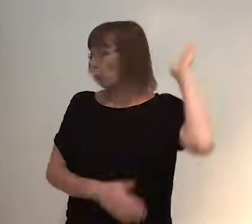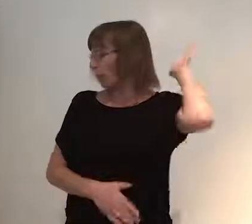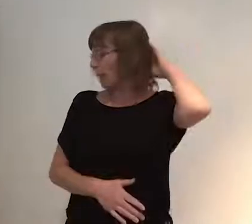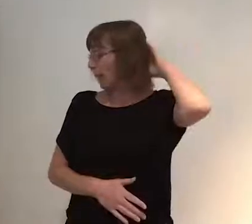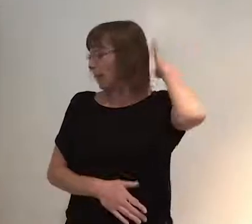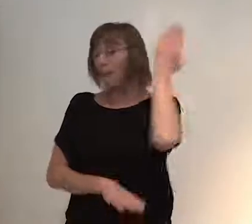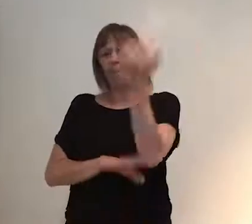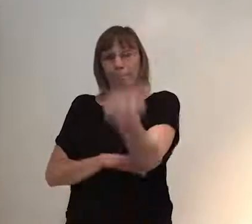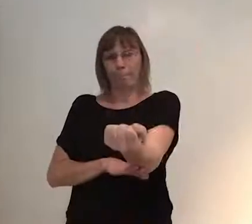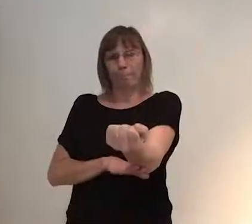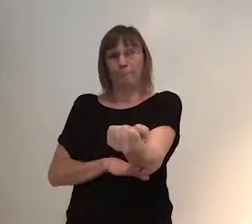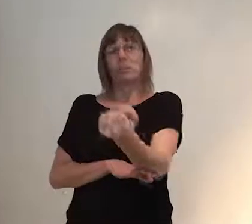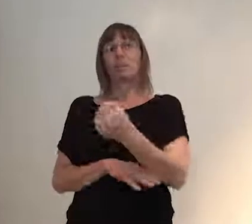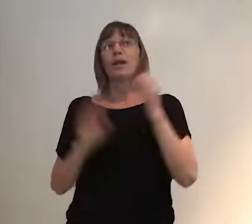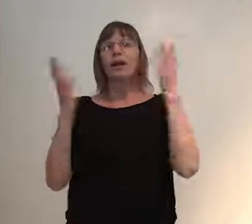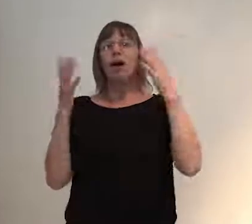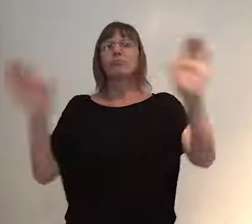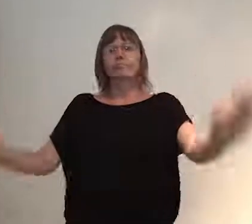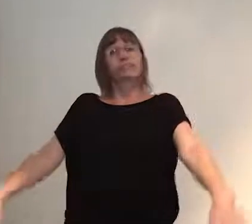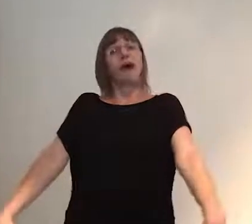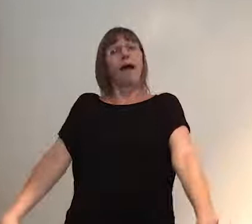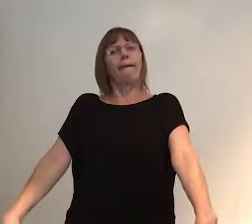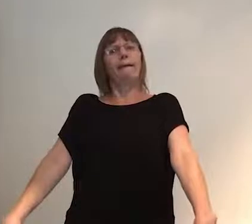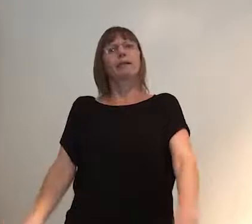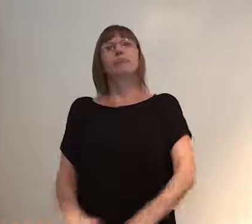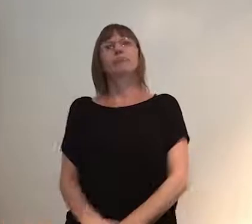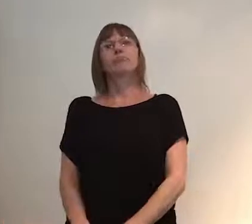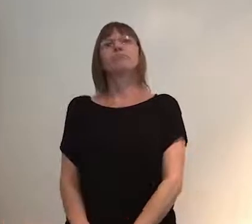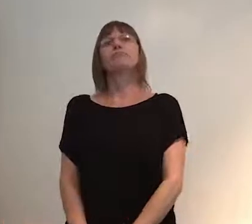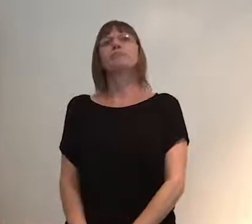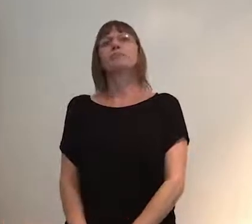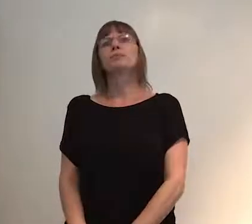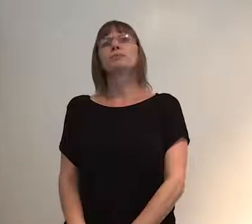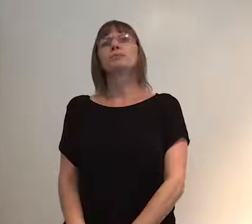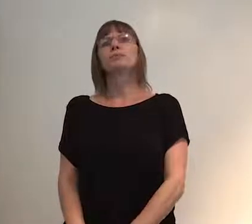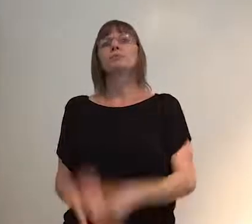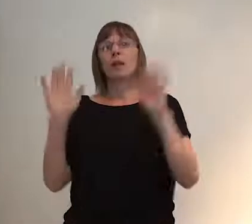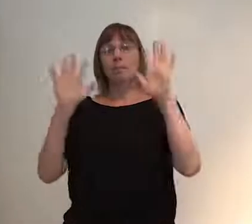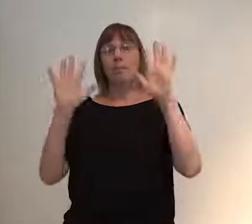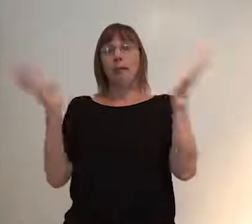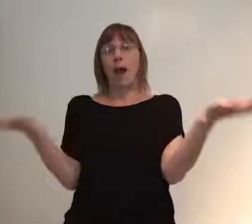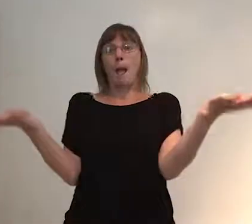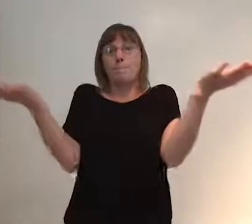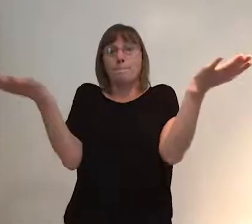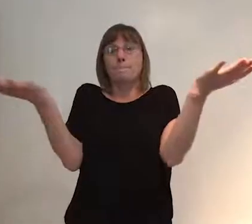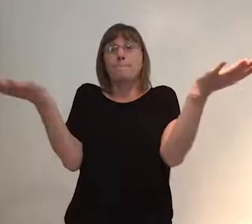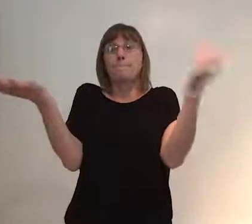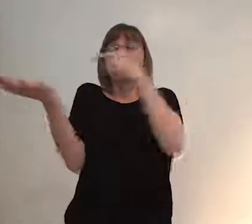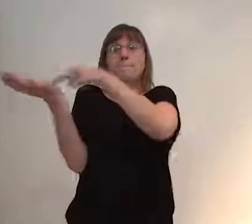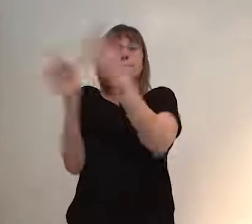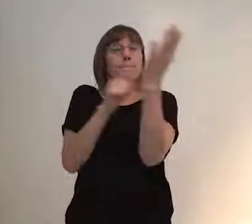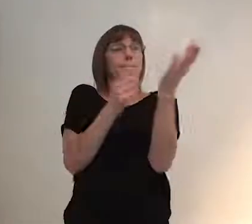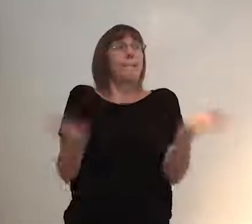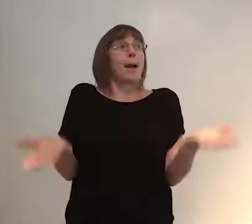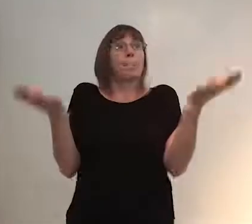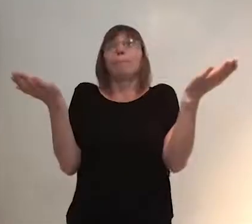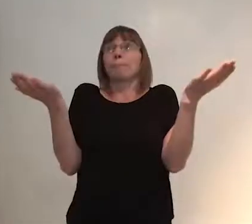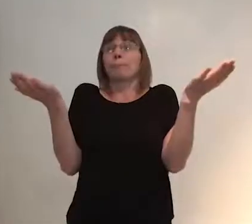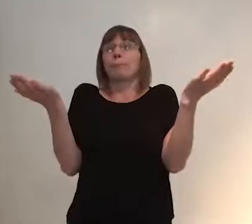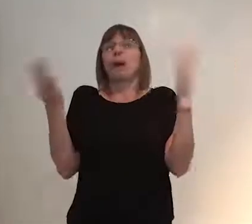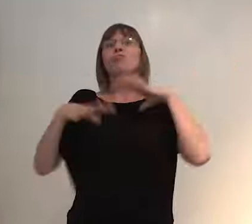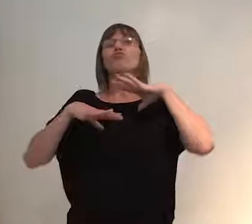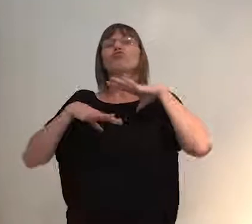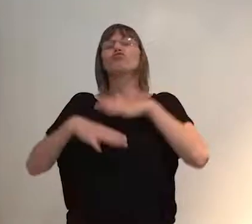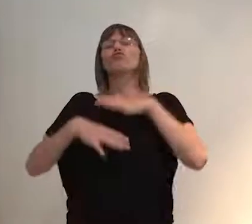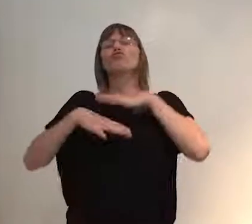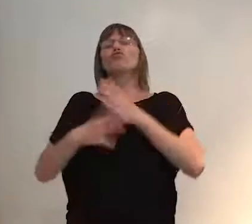head is on the mat. Arms just by the side of the body, a little gap. Palms of the hands facing up toward the ceiling.